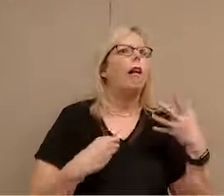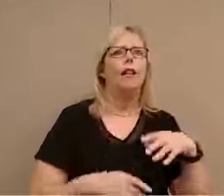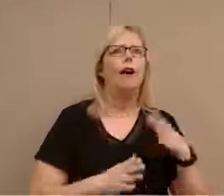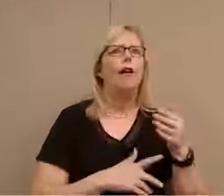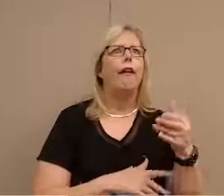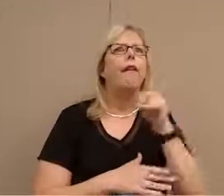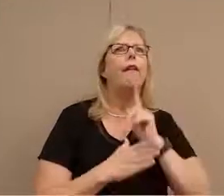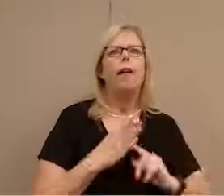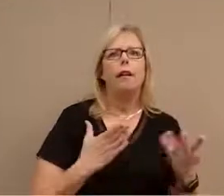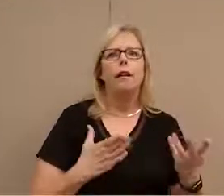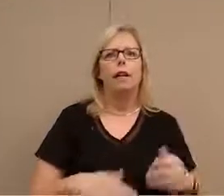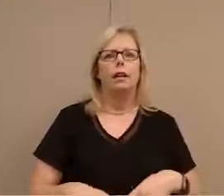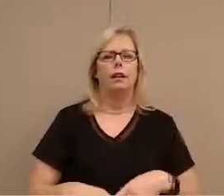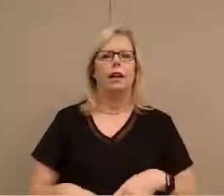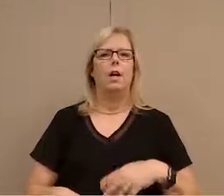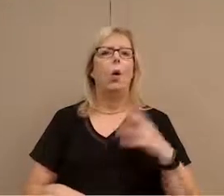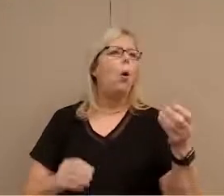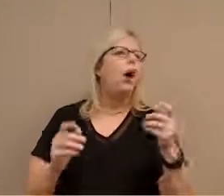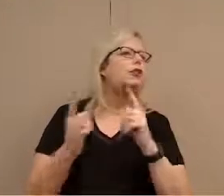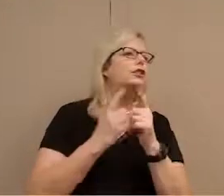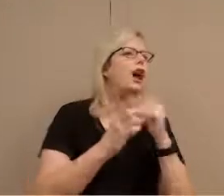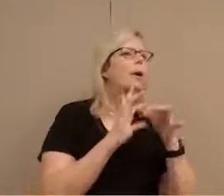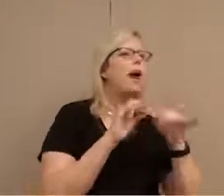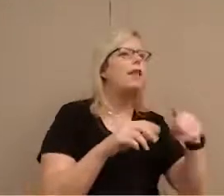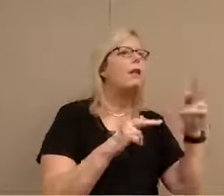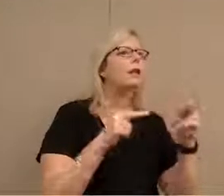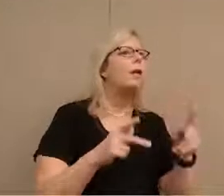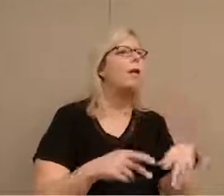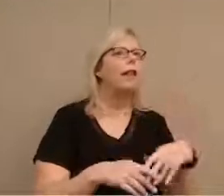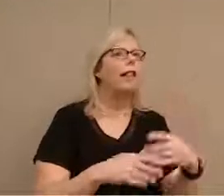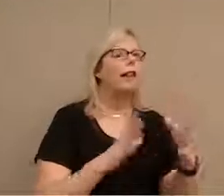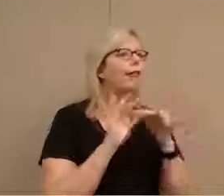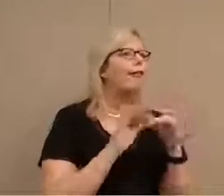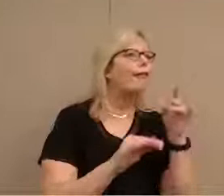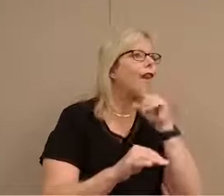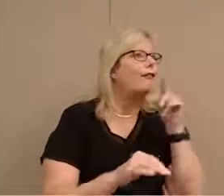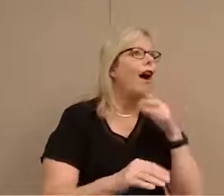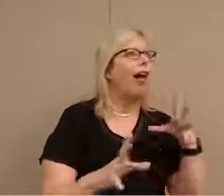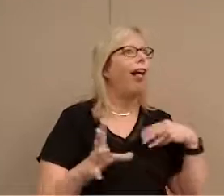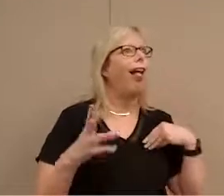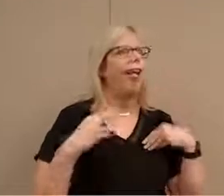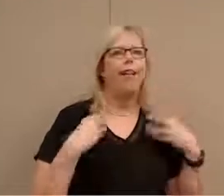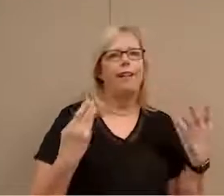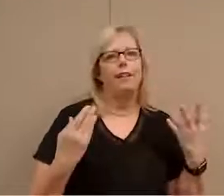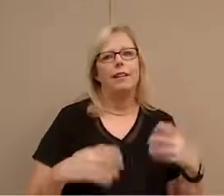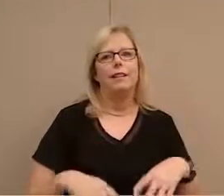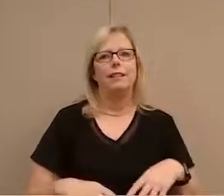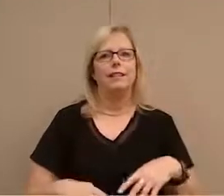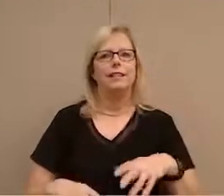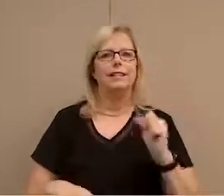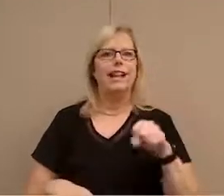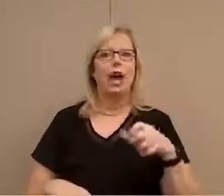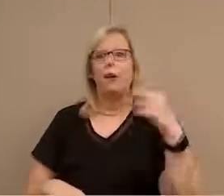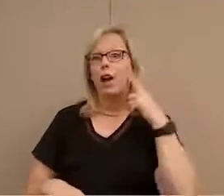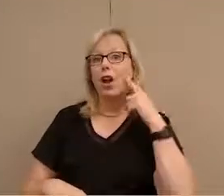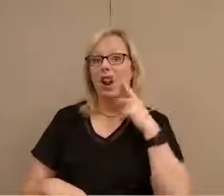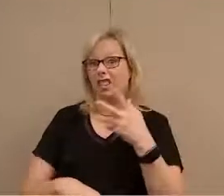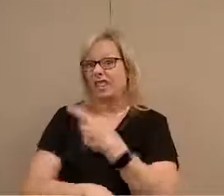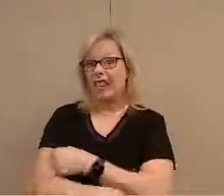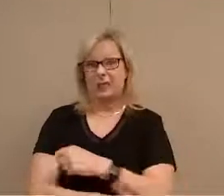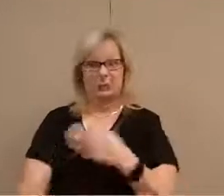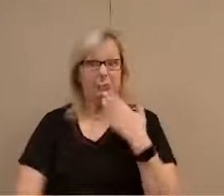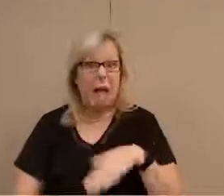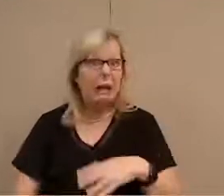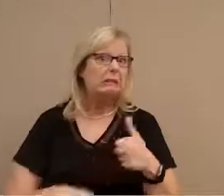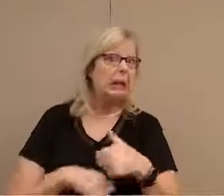people. And words spread by talking with each other, with other who tell them, yeah, we heard this vaccine is